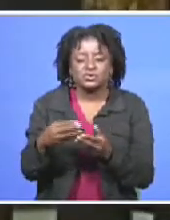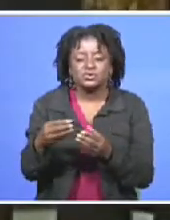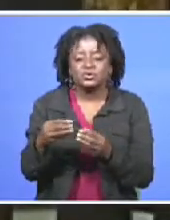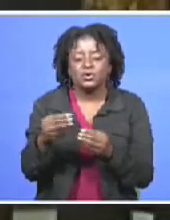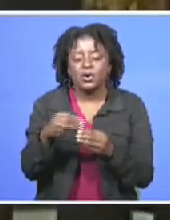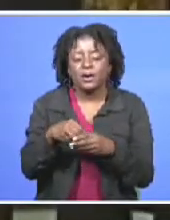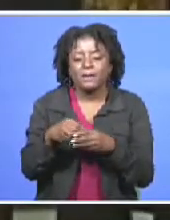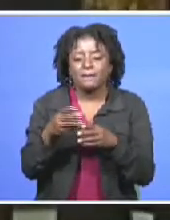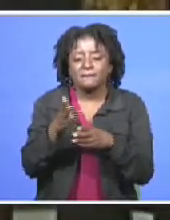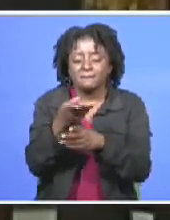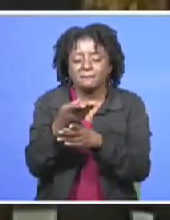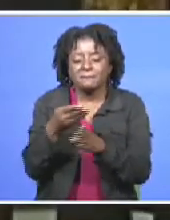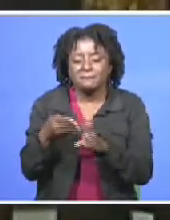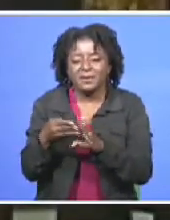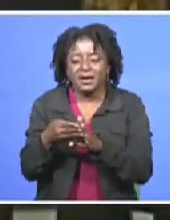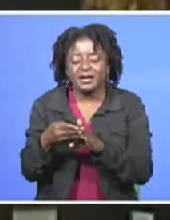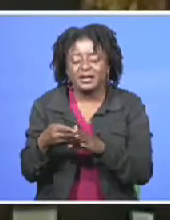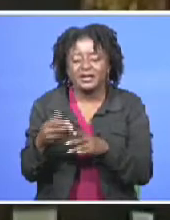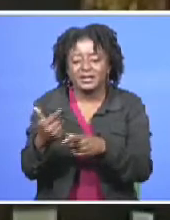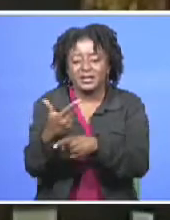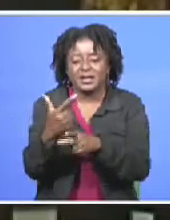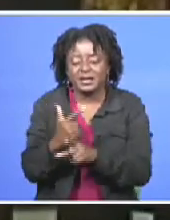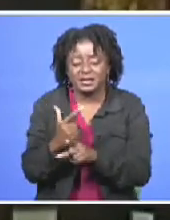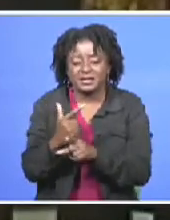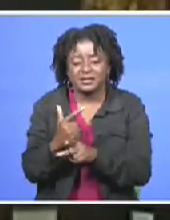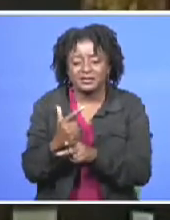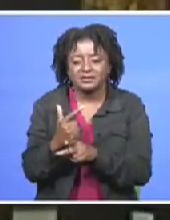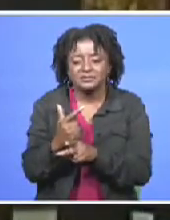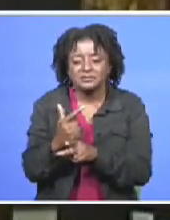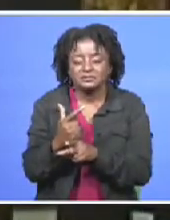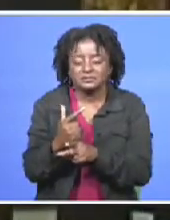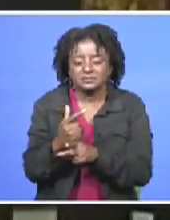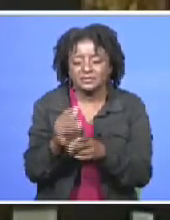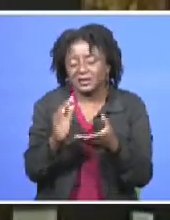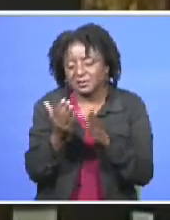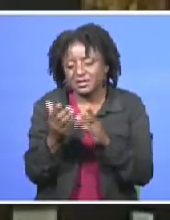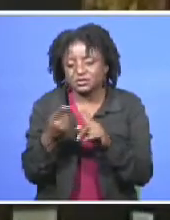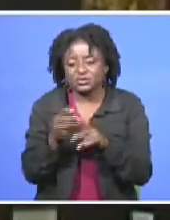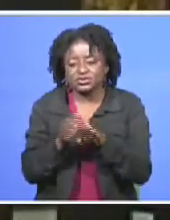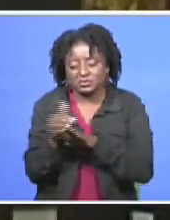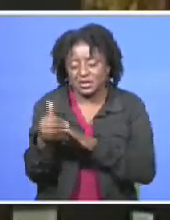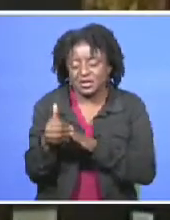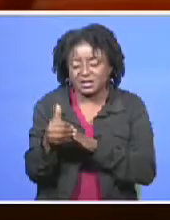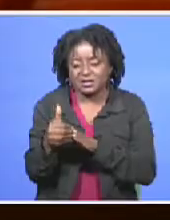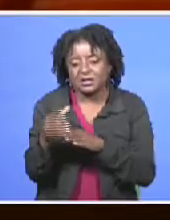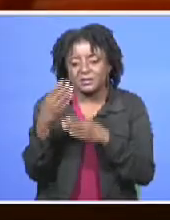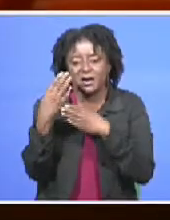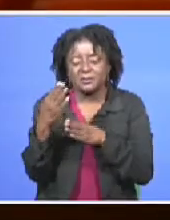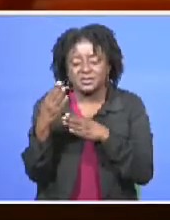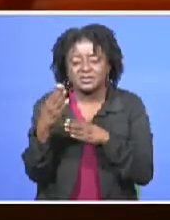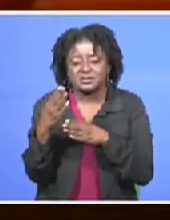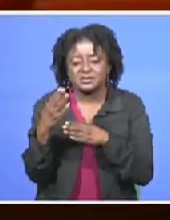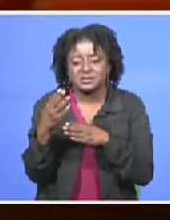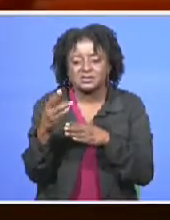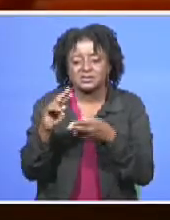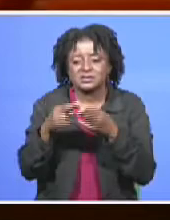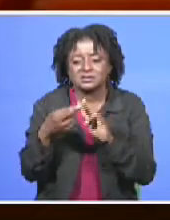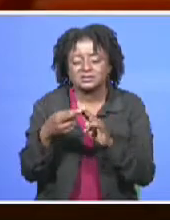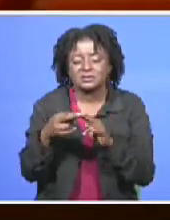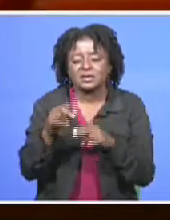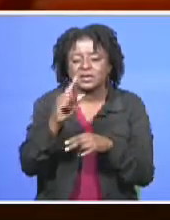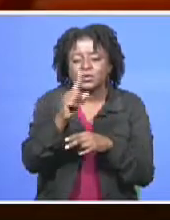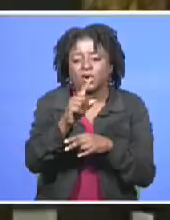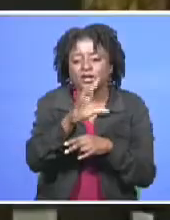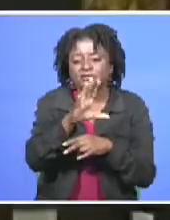Jamaica, which sits at number 20 on the World Bank ranking for getting credit. The Bahamas ranks 142 out of